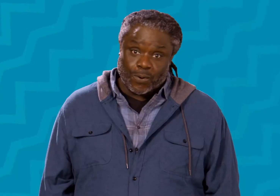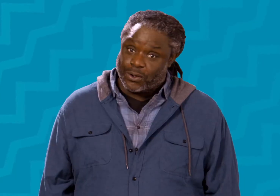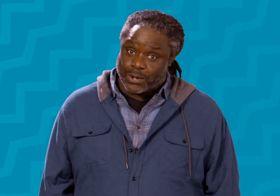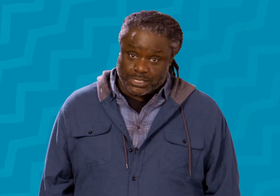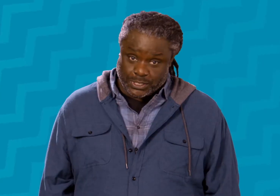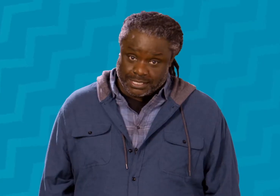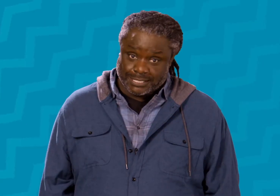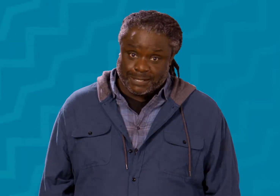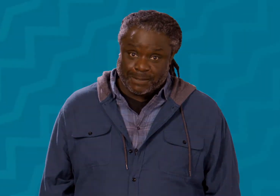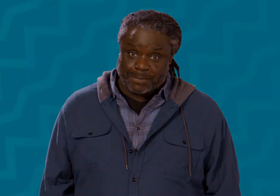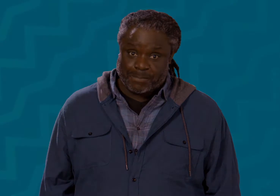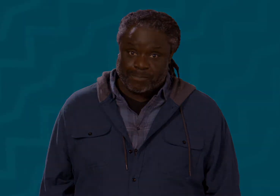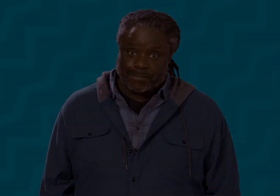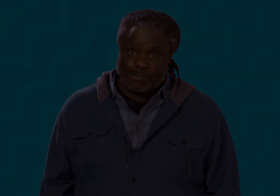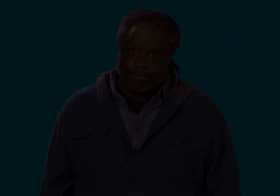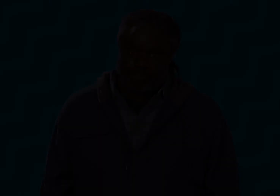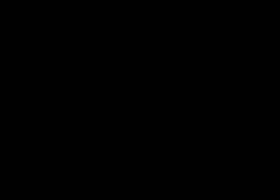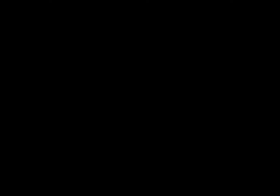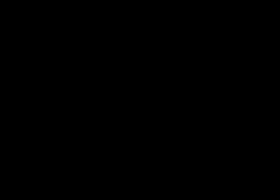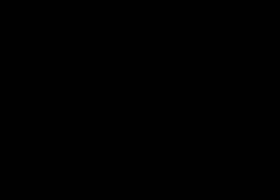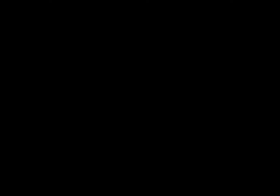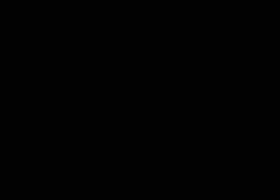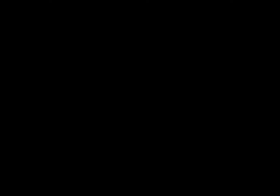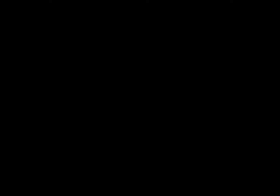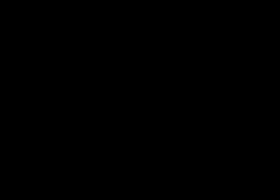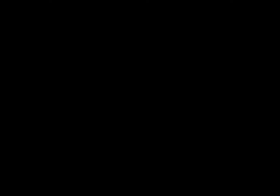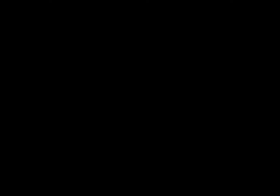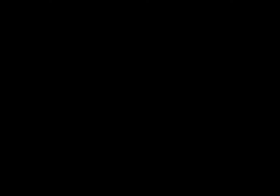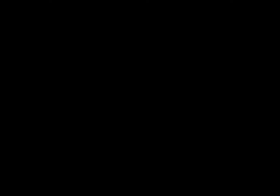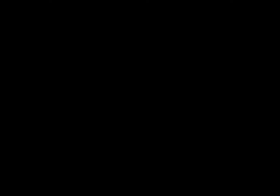any more questions.